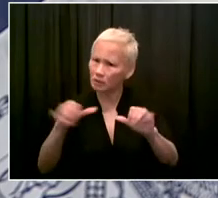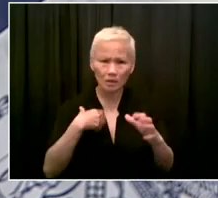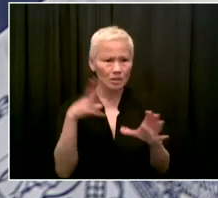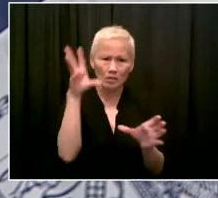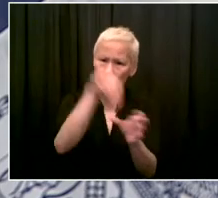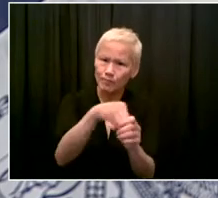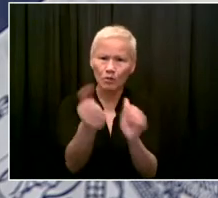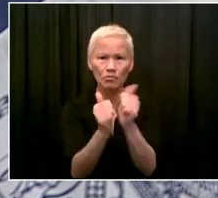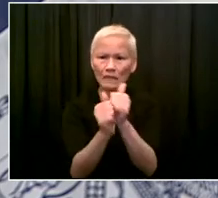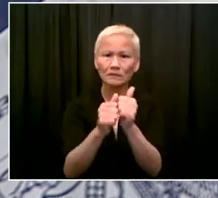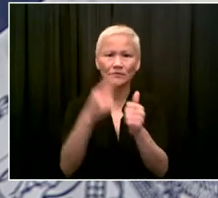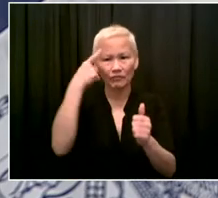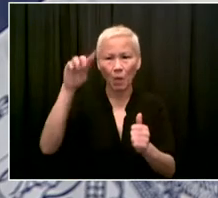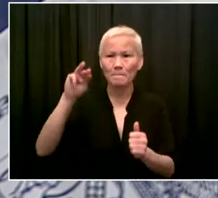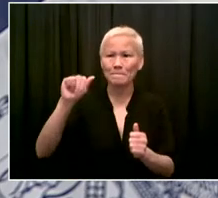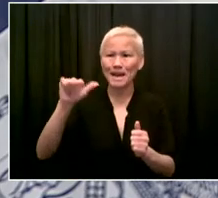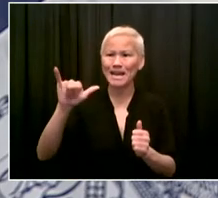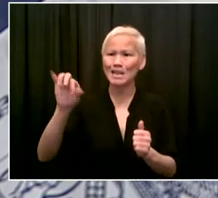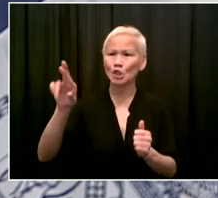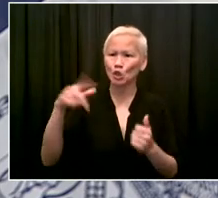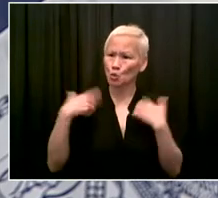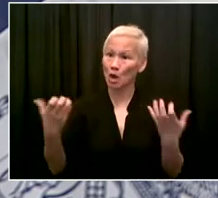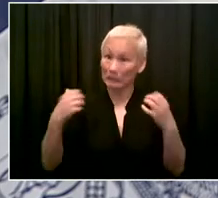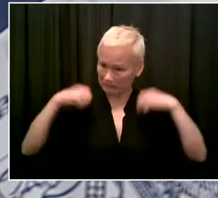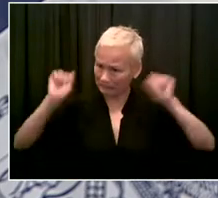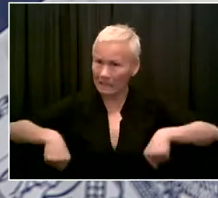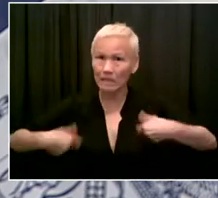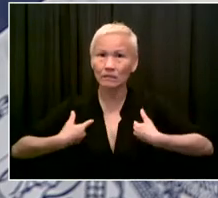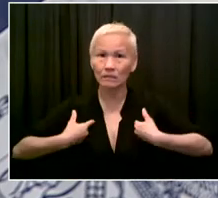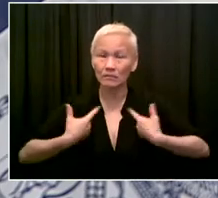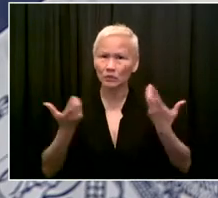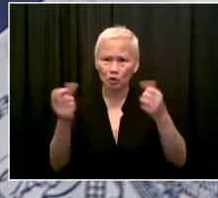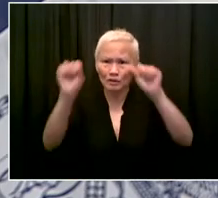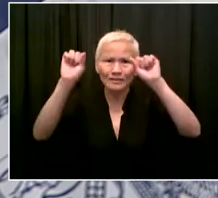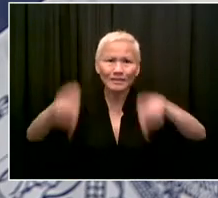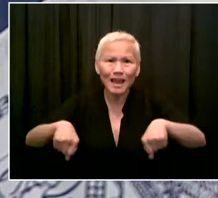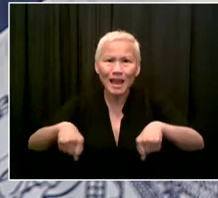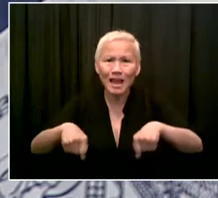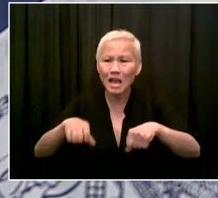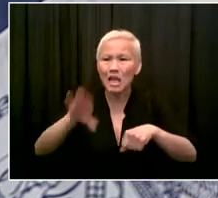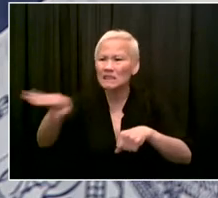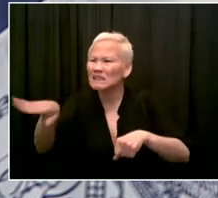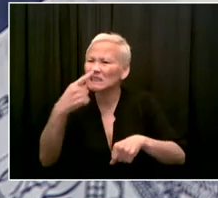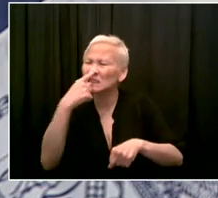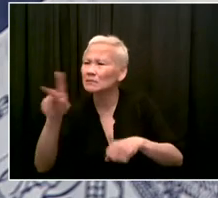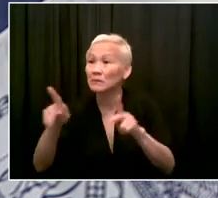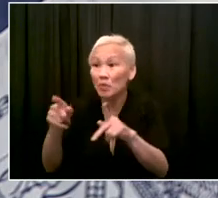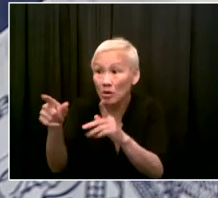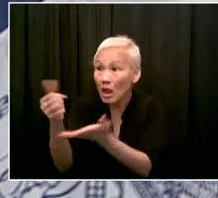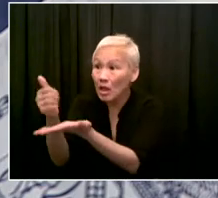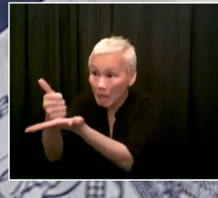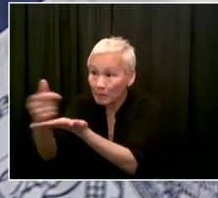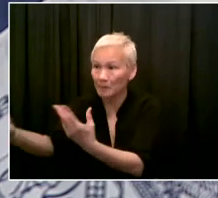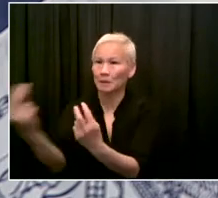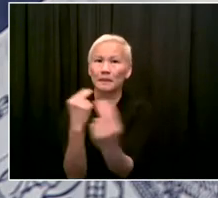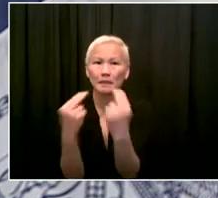never talk to a big donor. They could do it all with grassroots donations and matching funds. I think that's a victory.